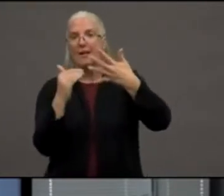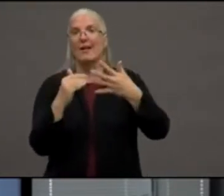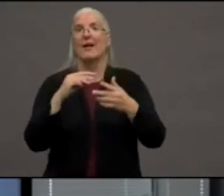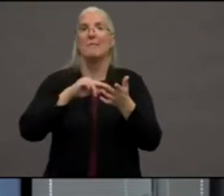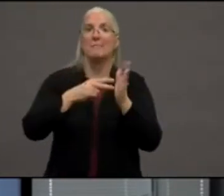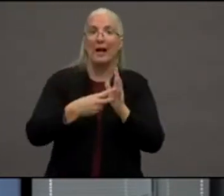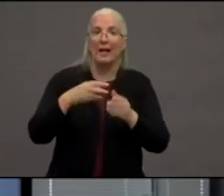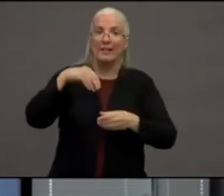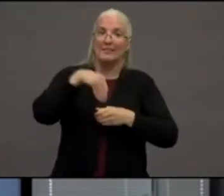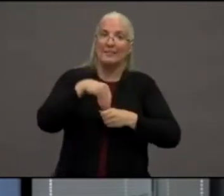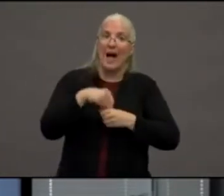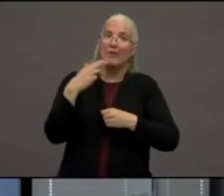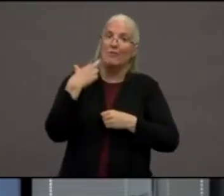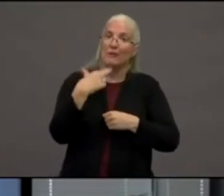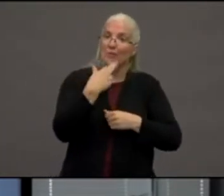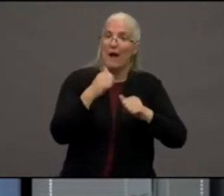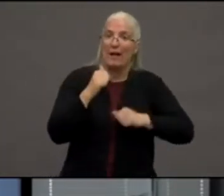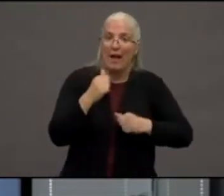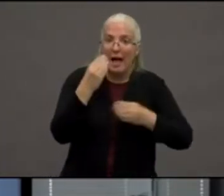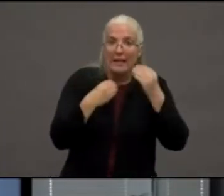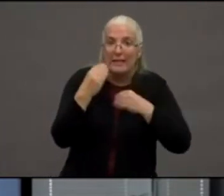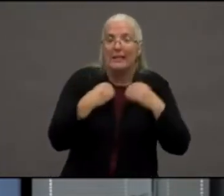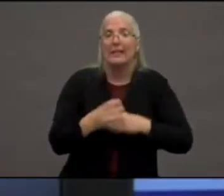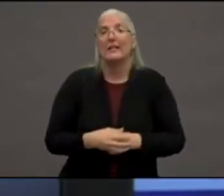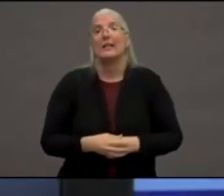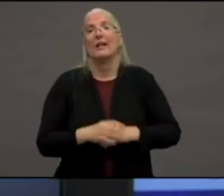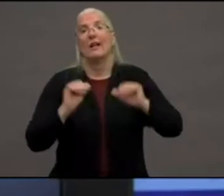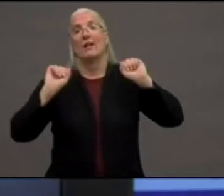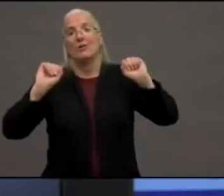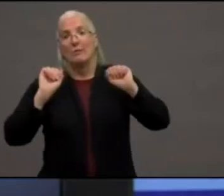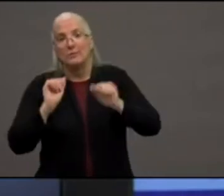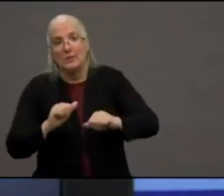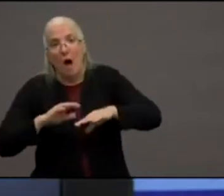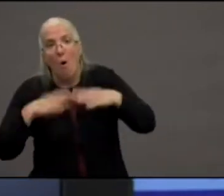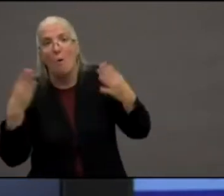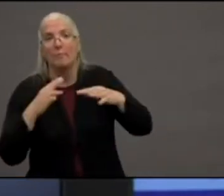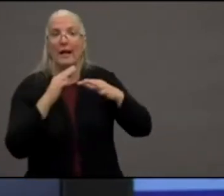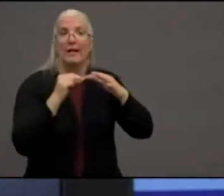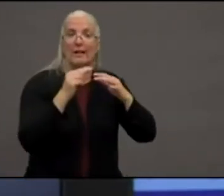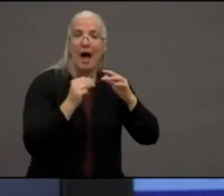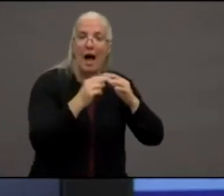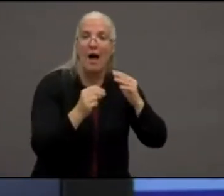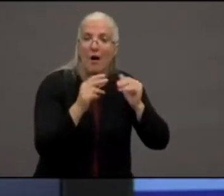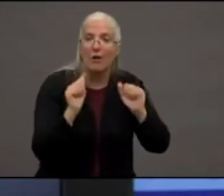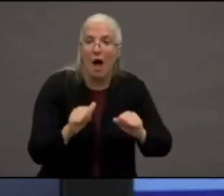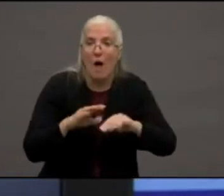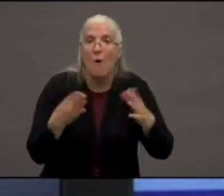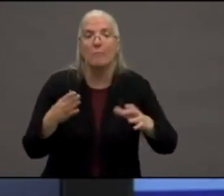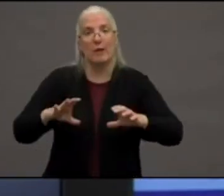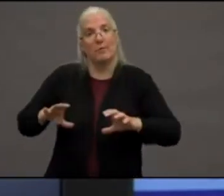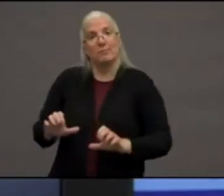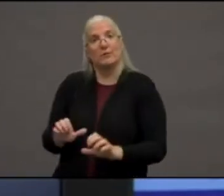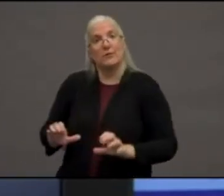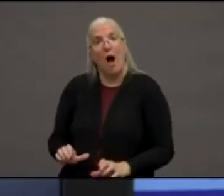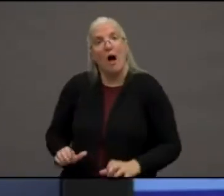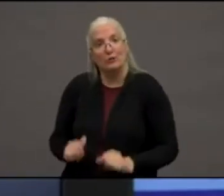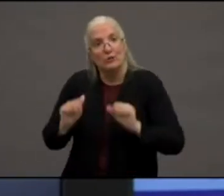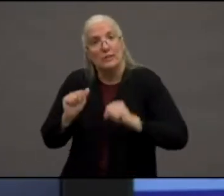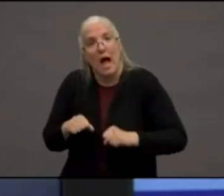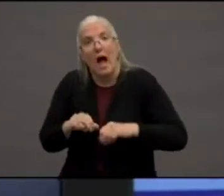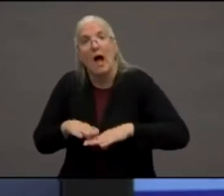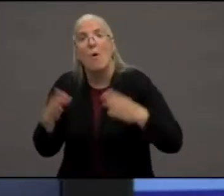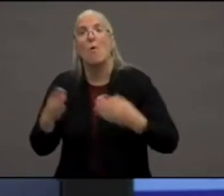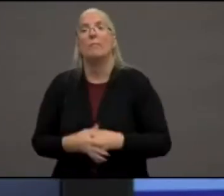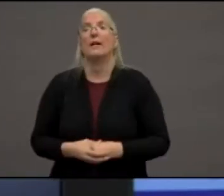nail salons, massage therapy studios are allowed to open indoors as well. So those are the guidelines that the state